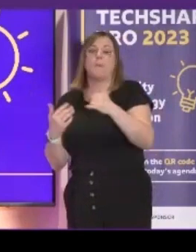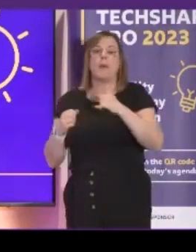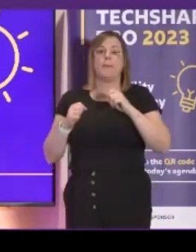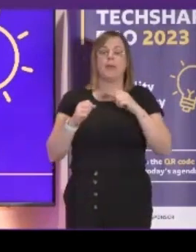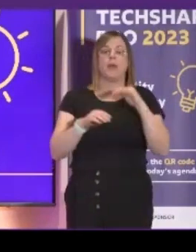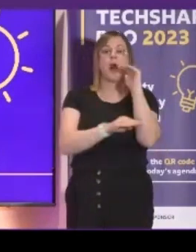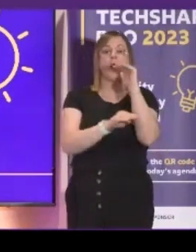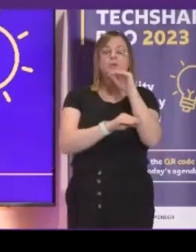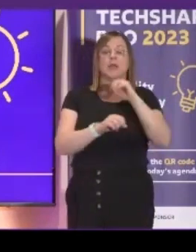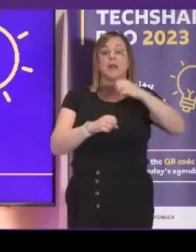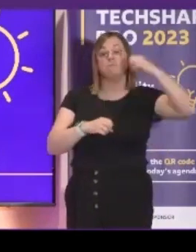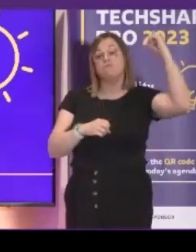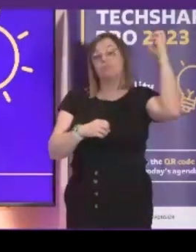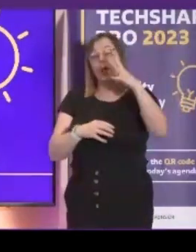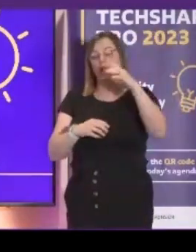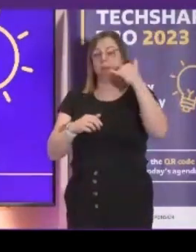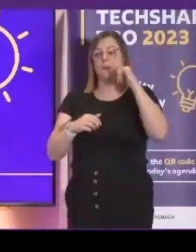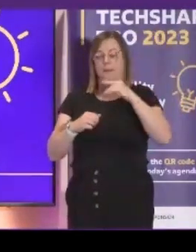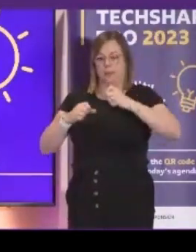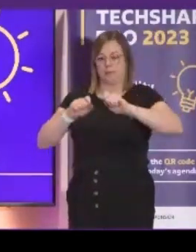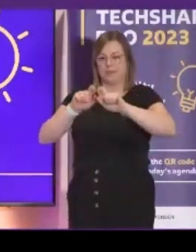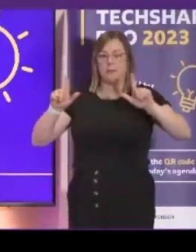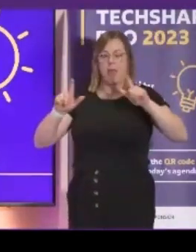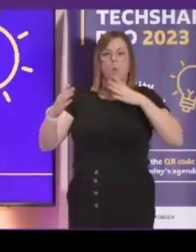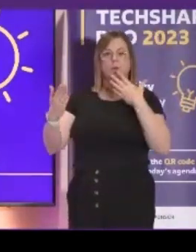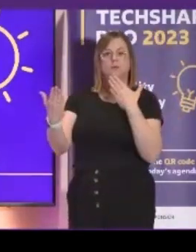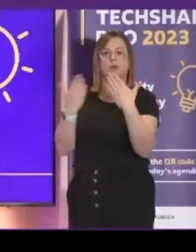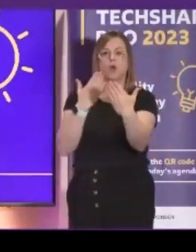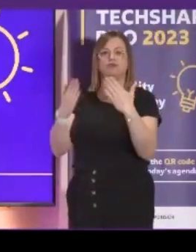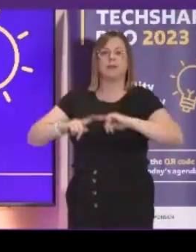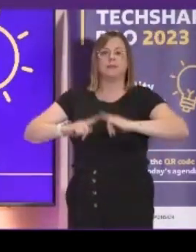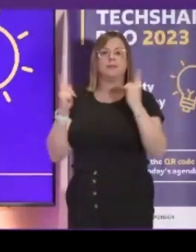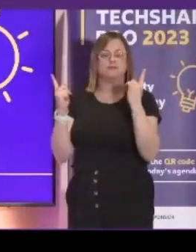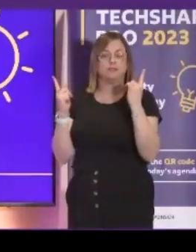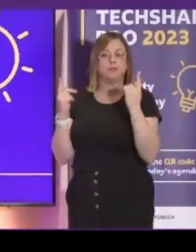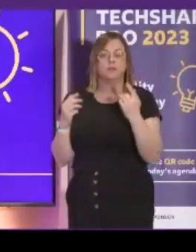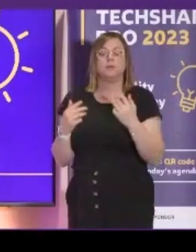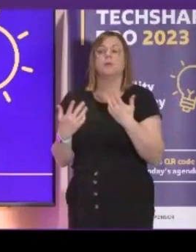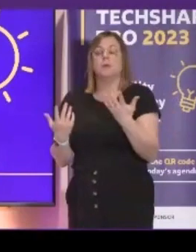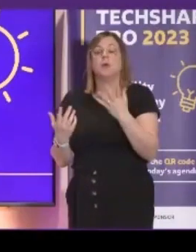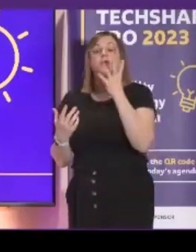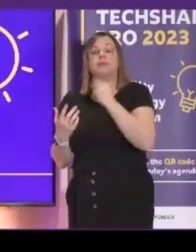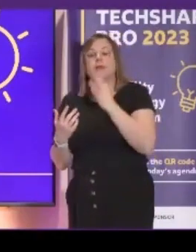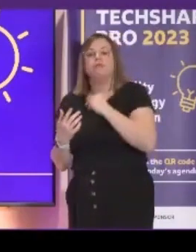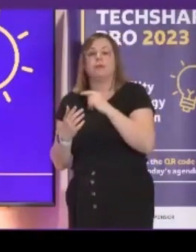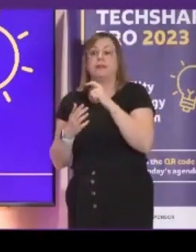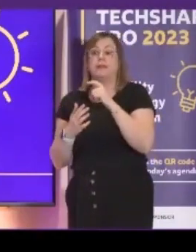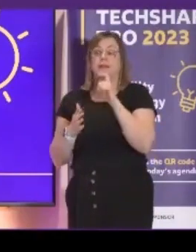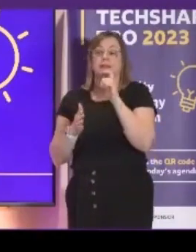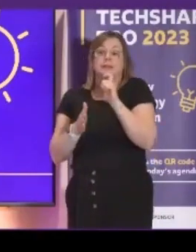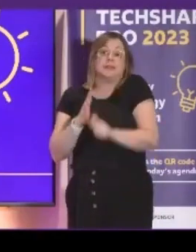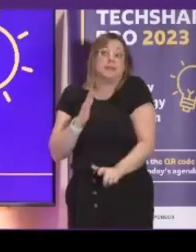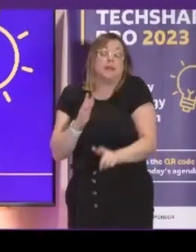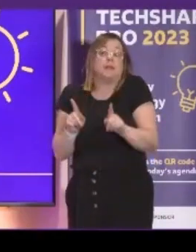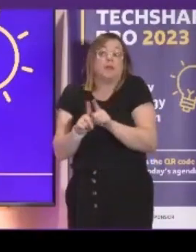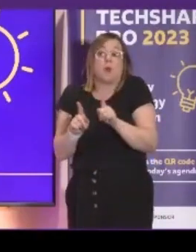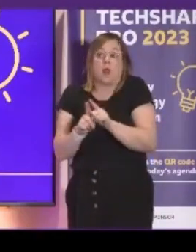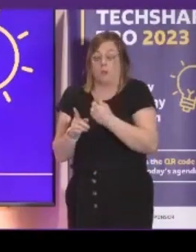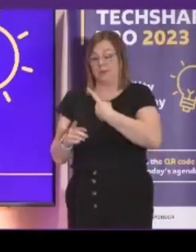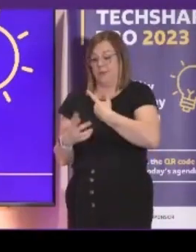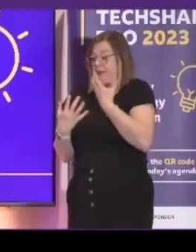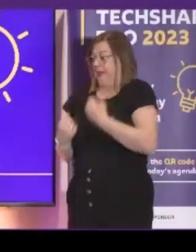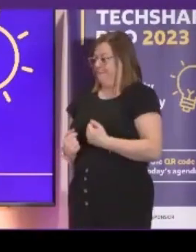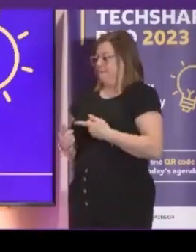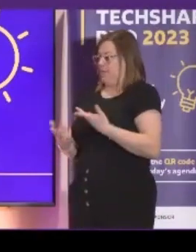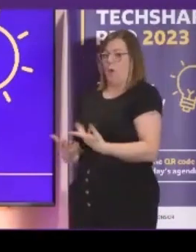might want to change the contrast on your display. And of course, temporary disabilities, one which I'm familiar with myself